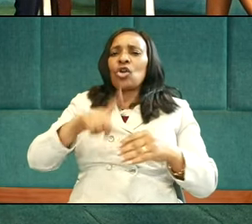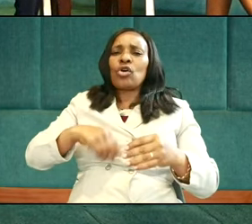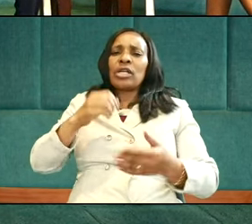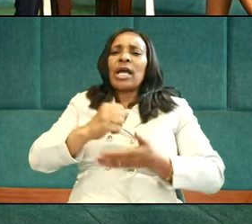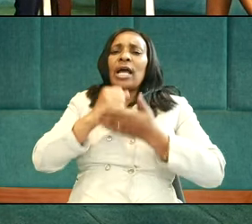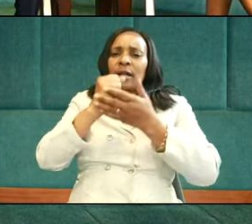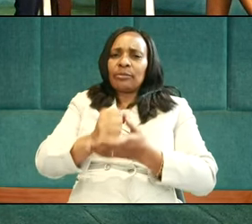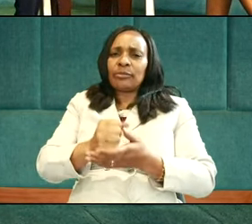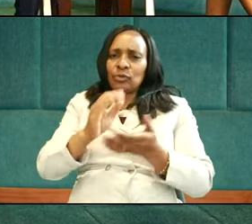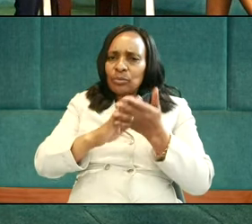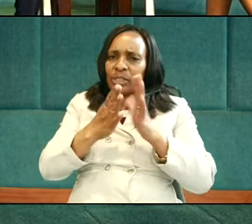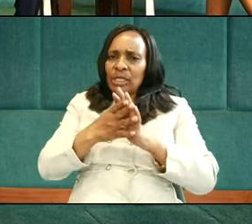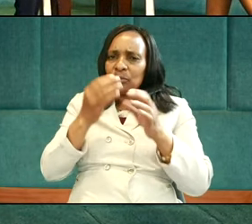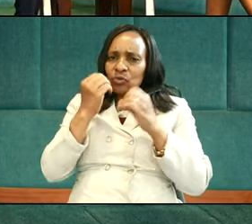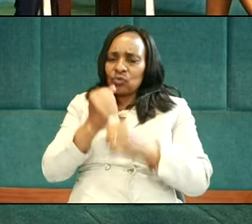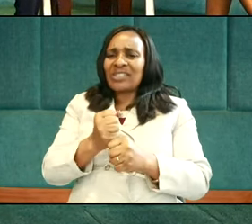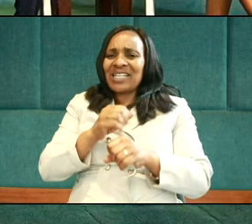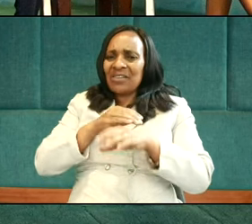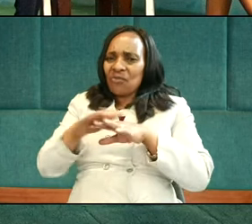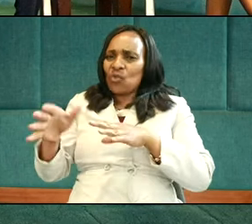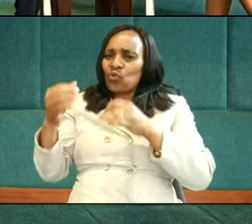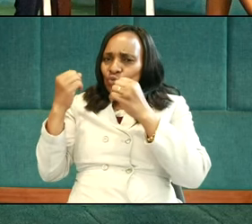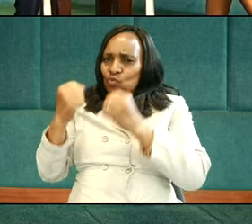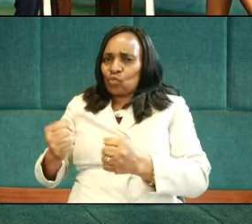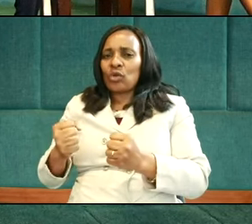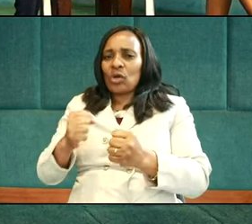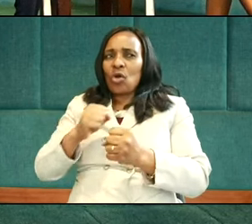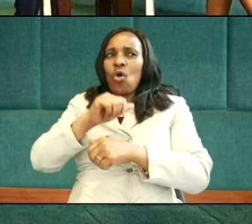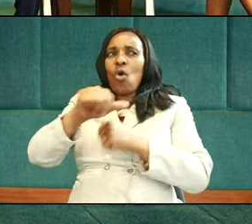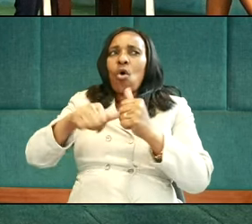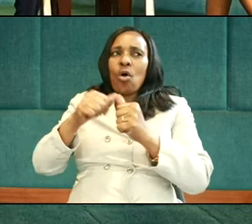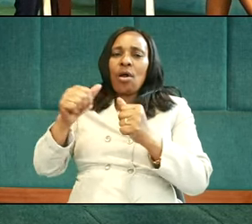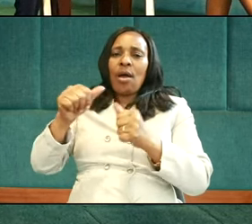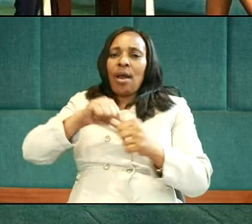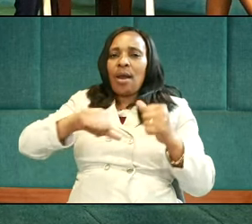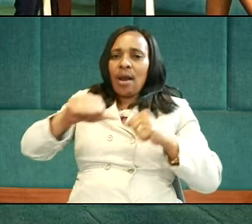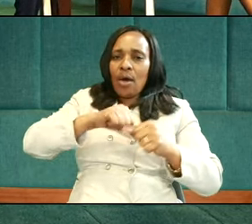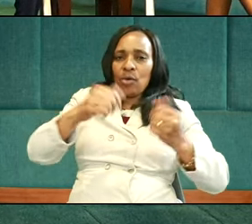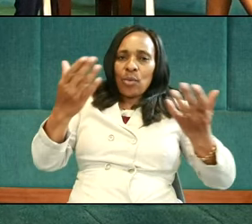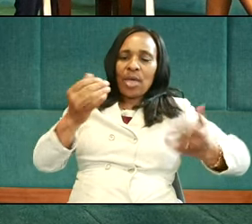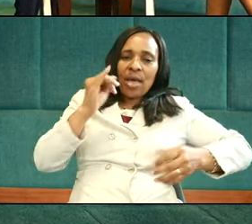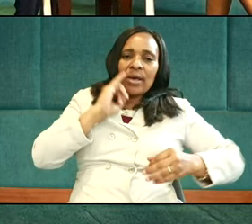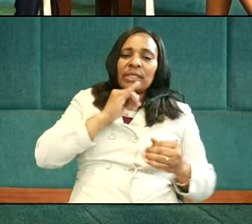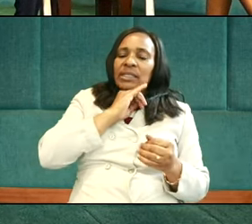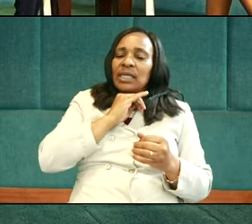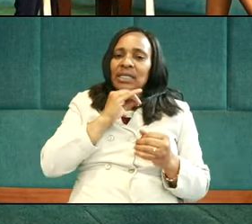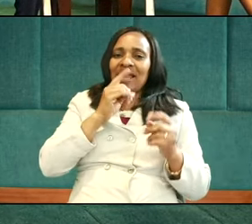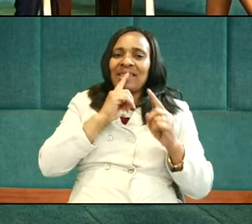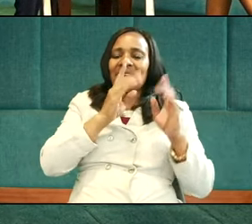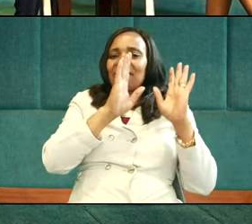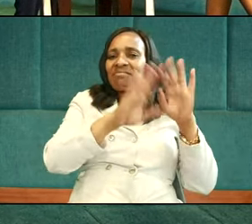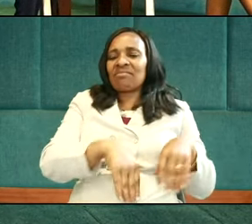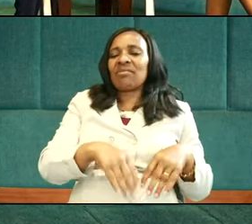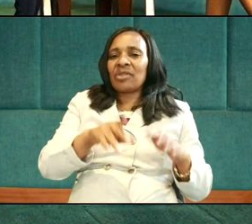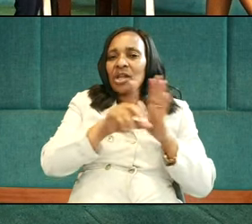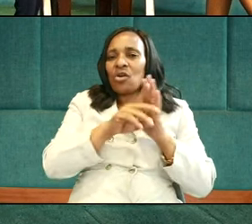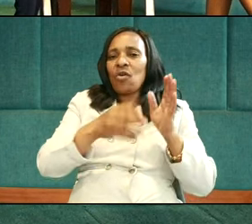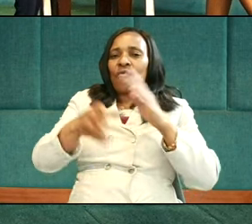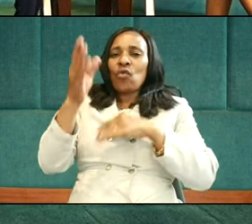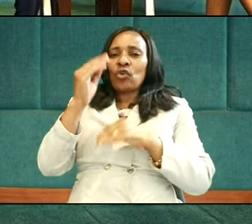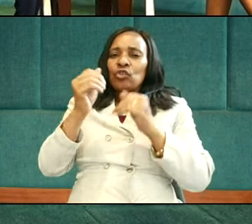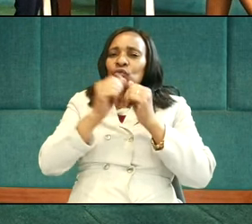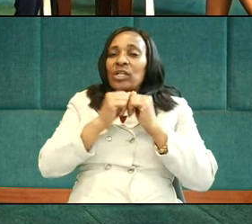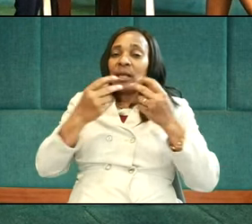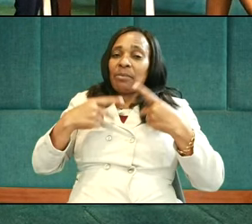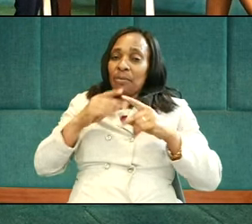and he became strong and his influence was strong all around Israel, now he negated the law of the Lord, him together with